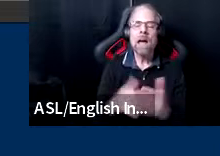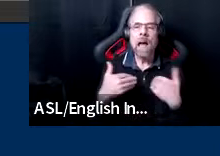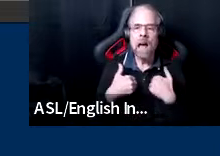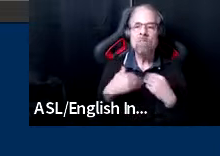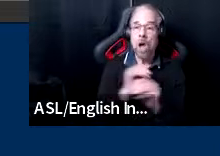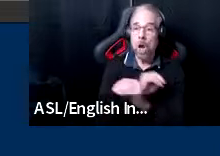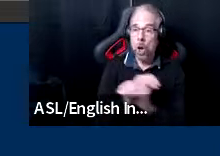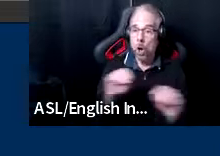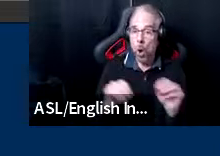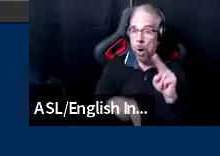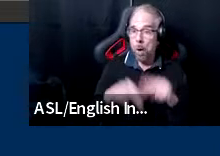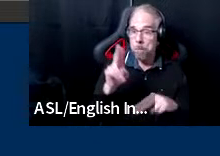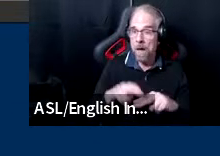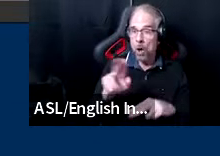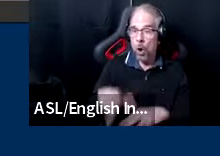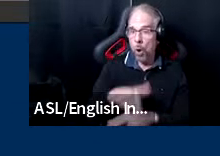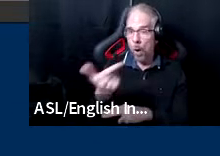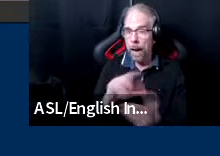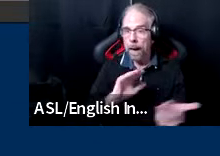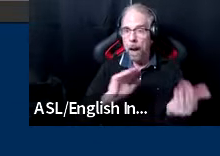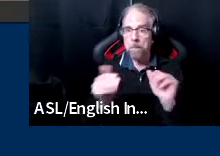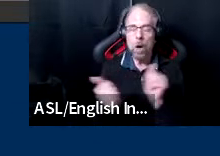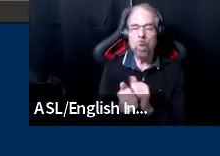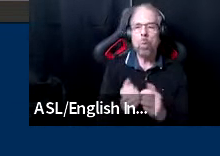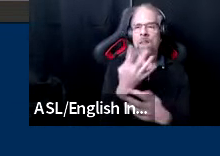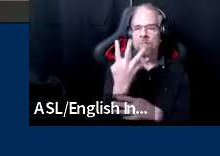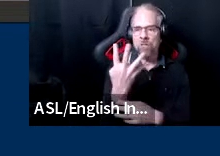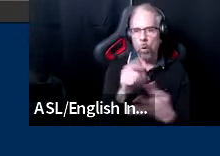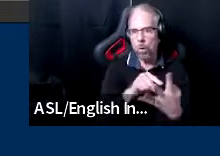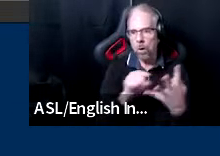alternative compared against 4 build alternatives.